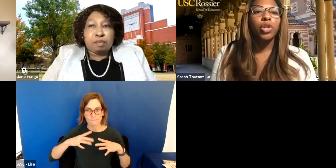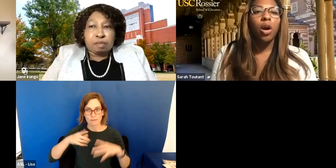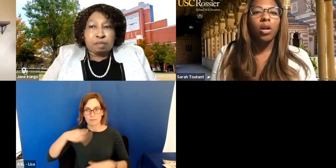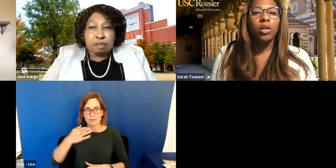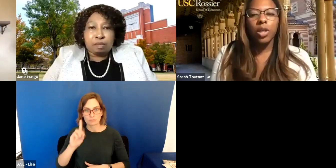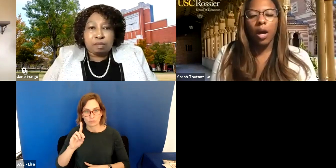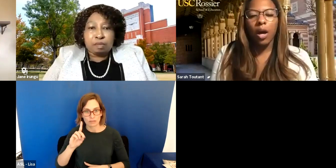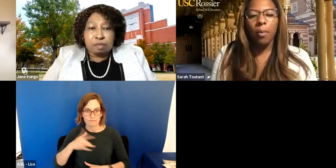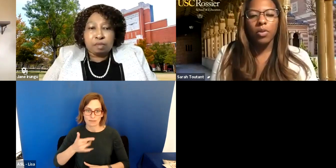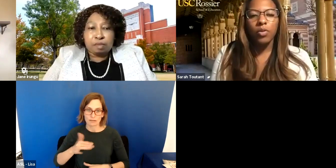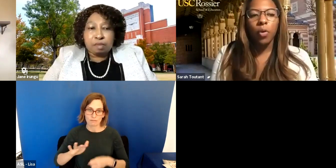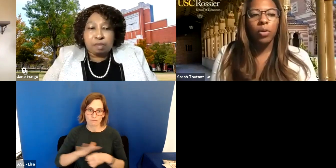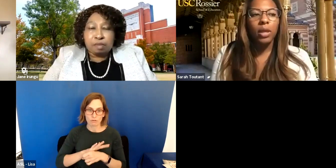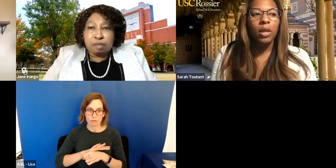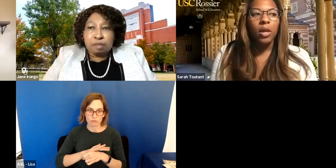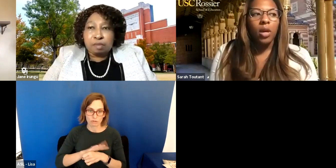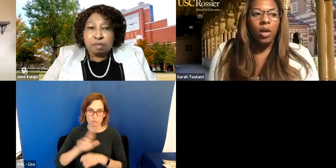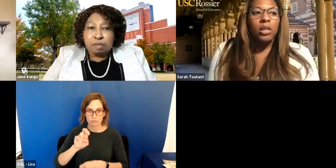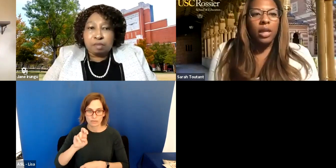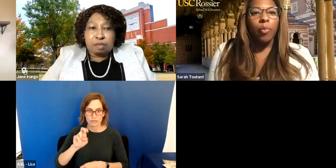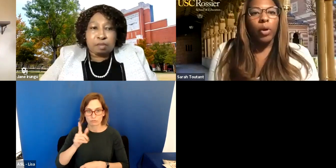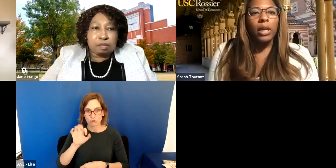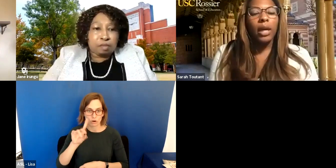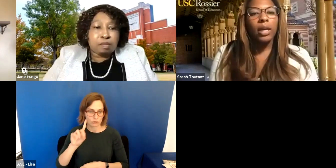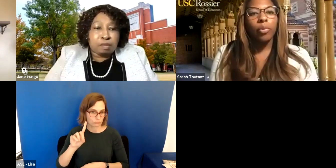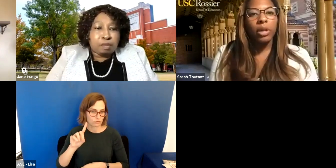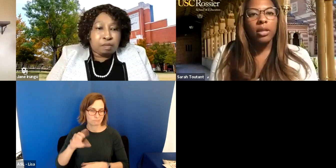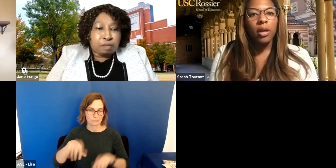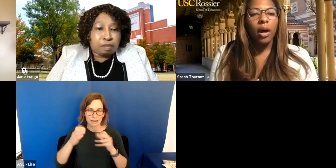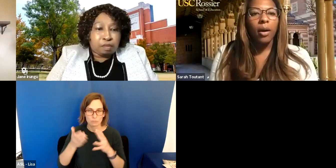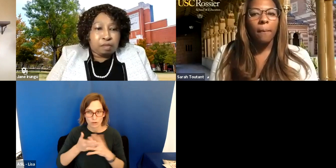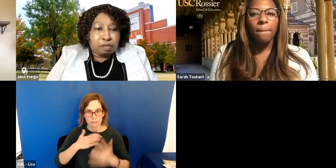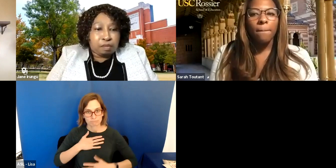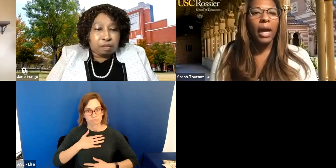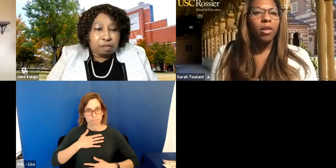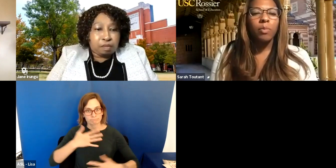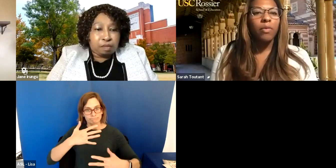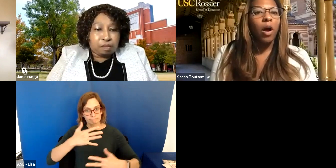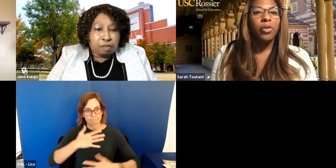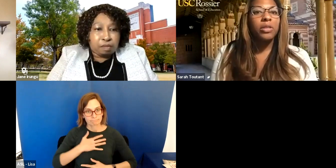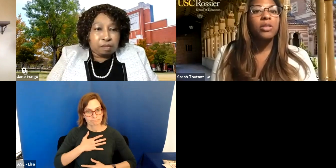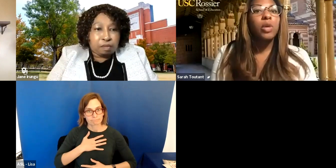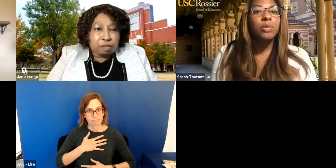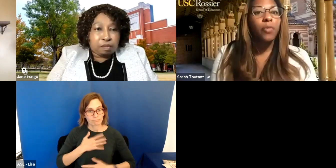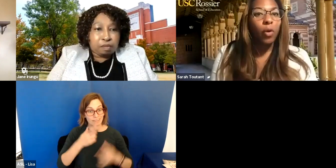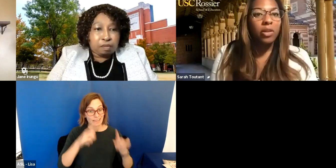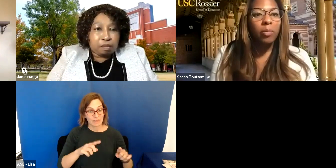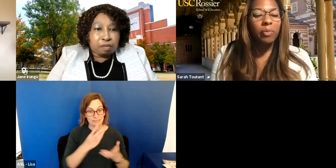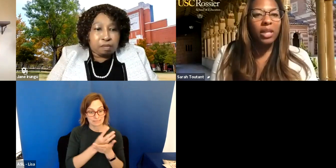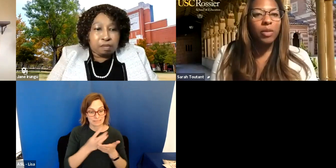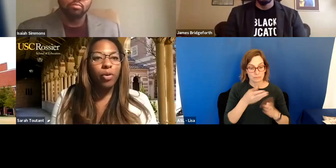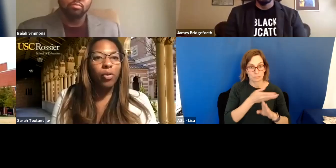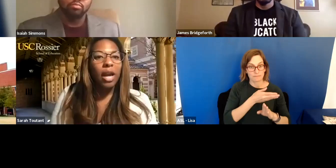fully recharge, to fully take a break and breathe. I had lost my father 6 weeks before I